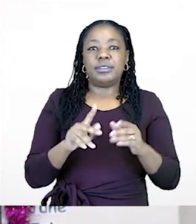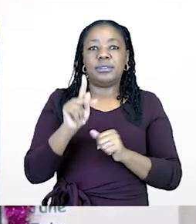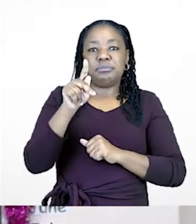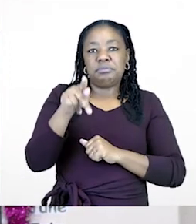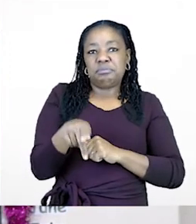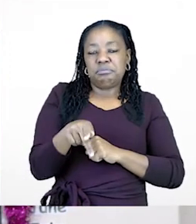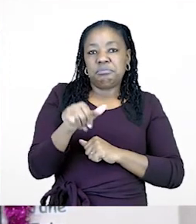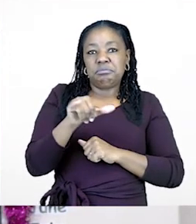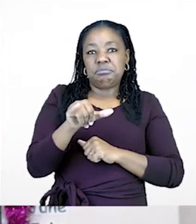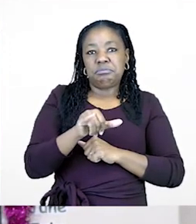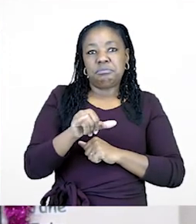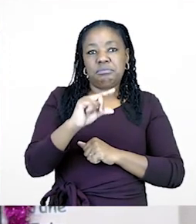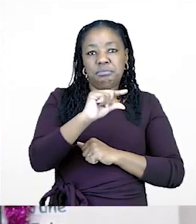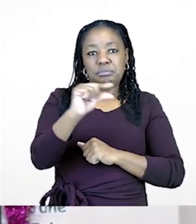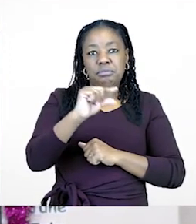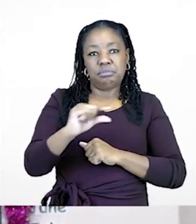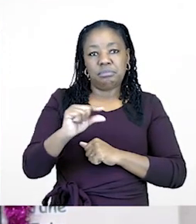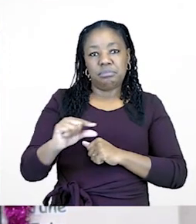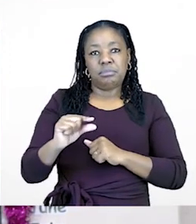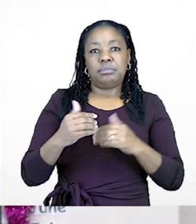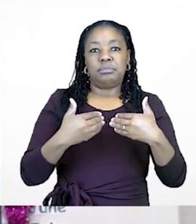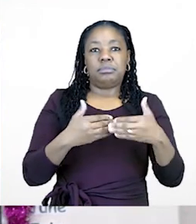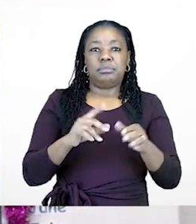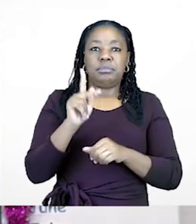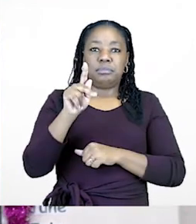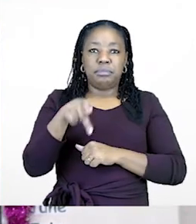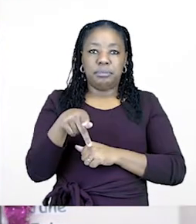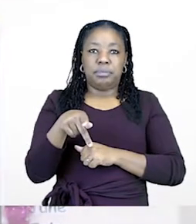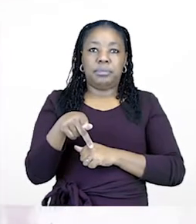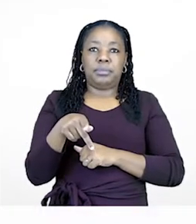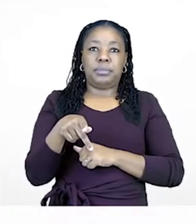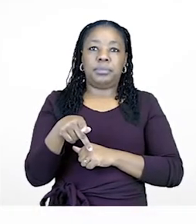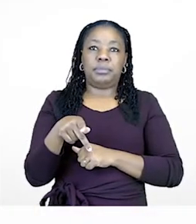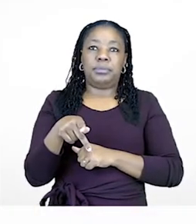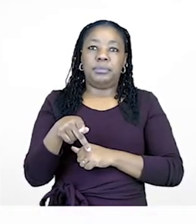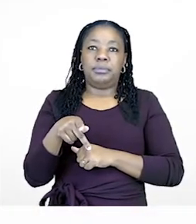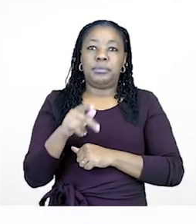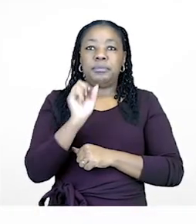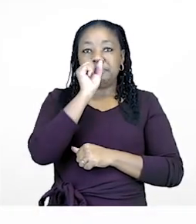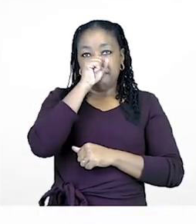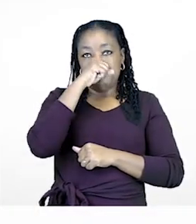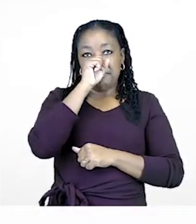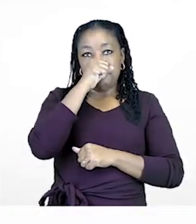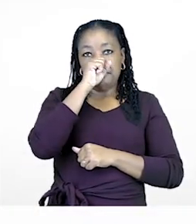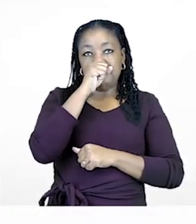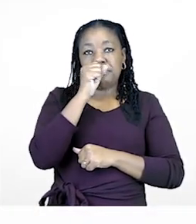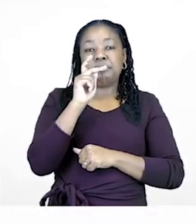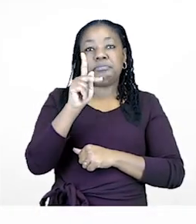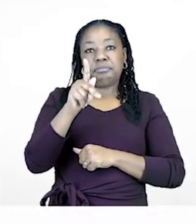you have a little pig, and it looks very beautiful. You can see that the pig